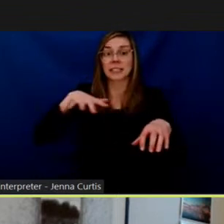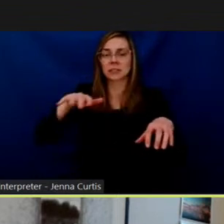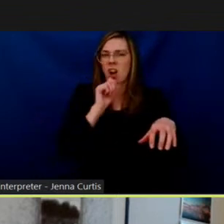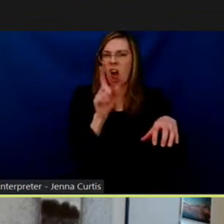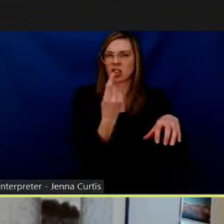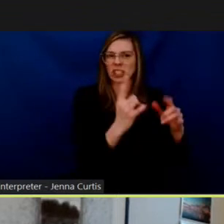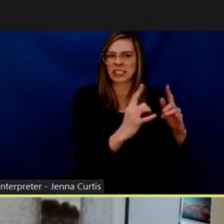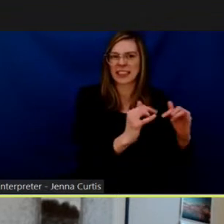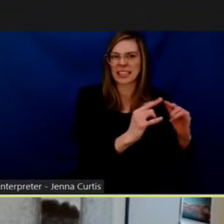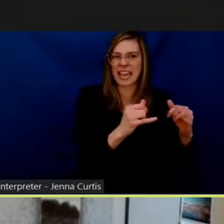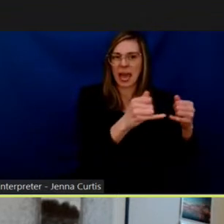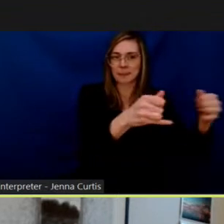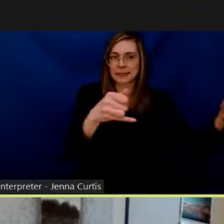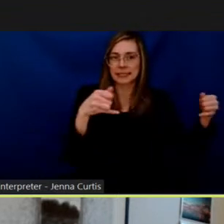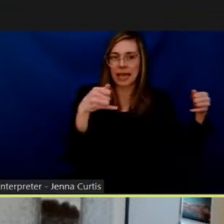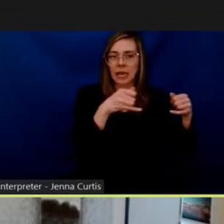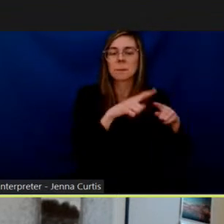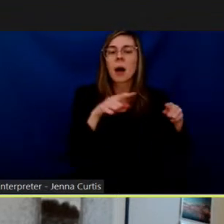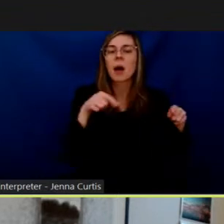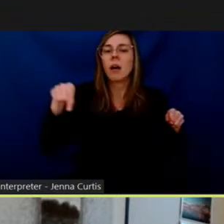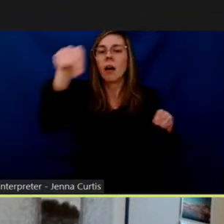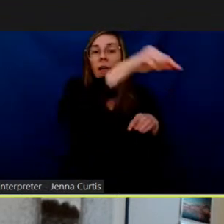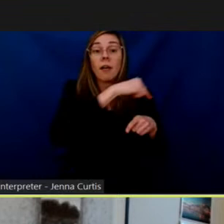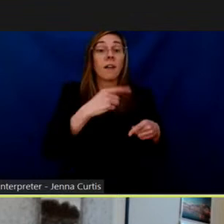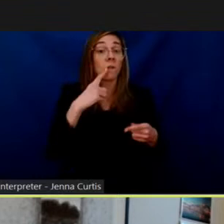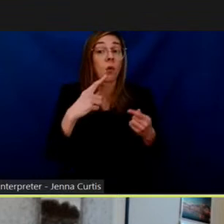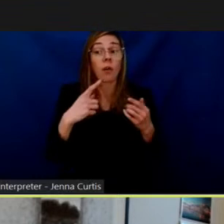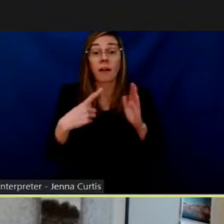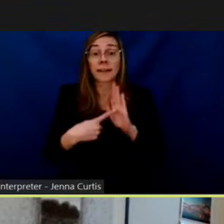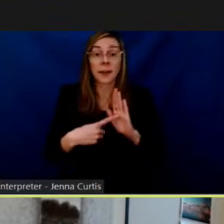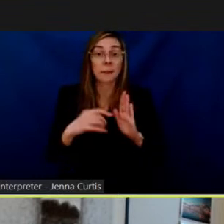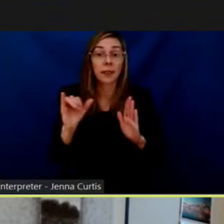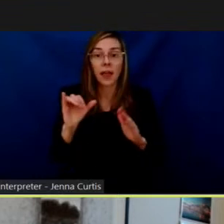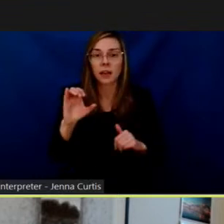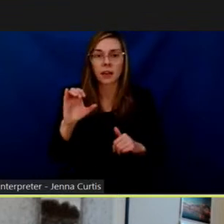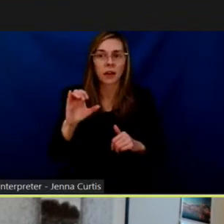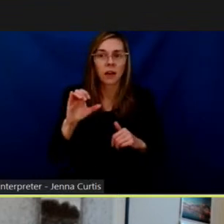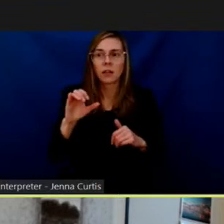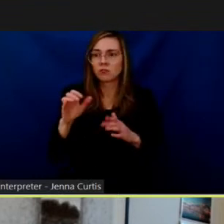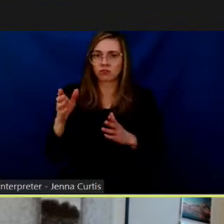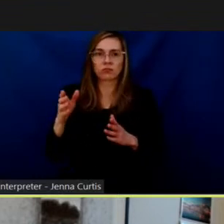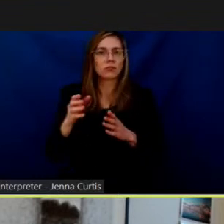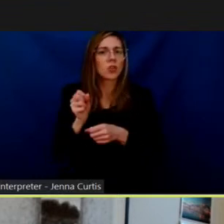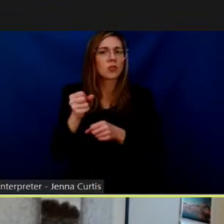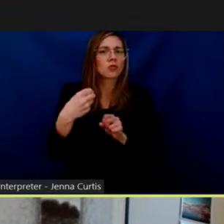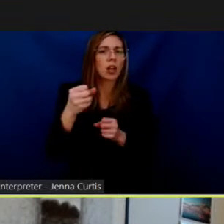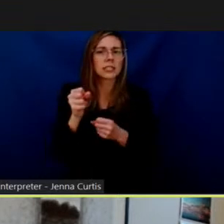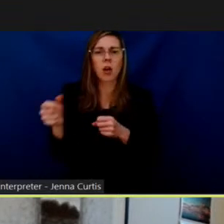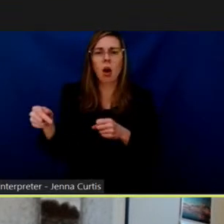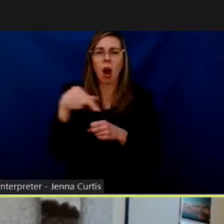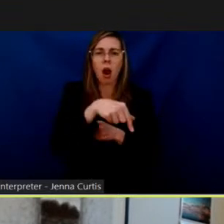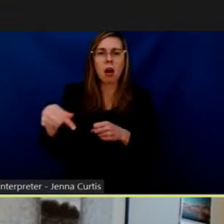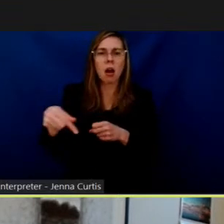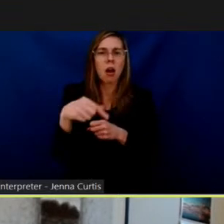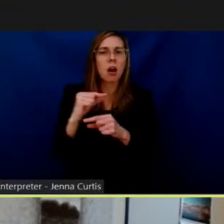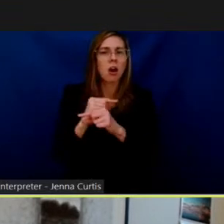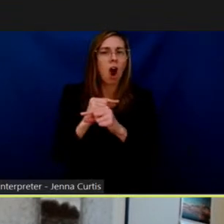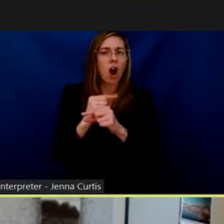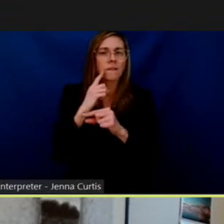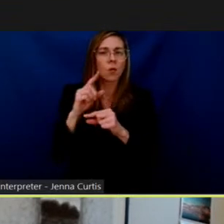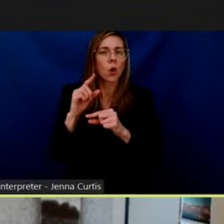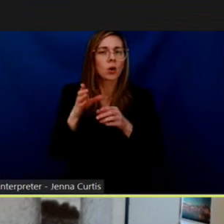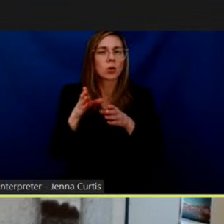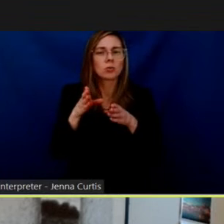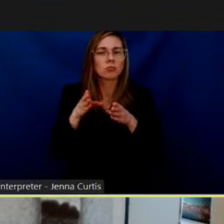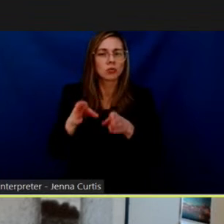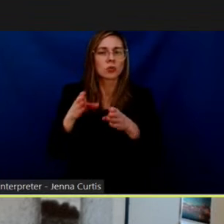could create because of the safe route to school. But there's additional folks who have already kind of reached out and wanted to donate materials or